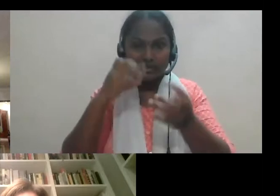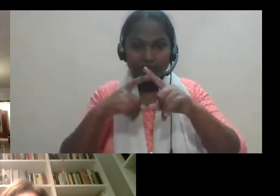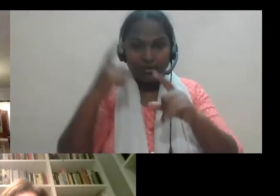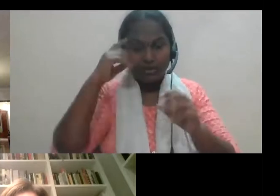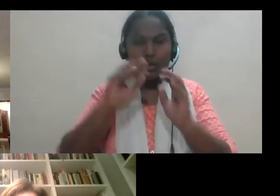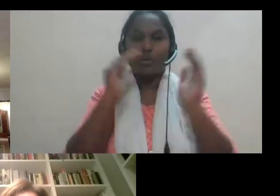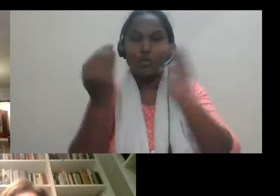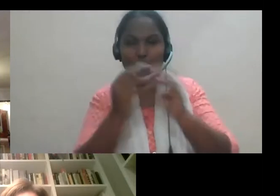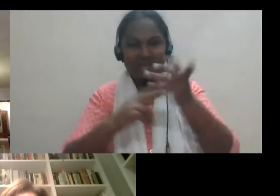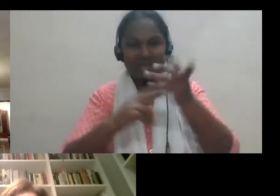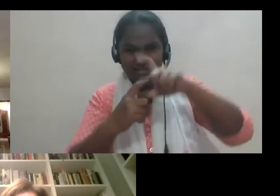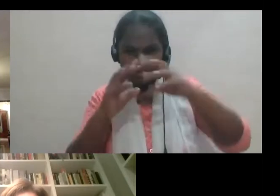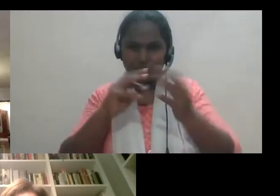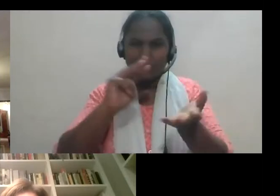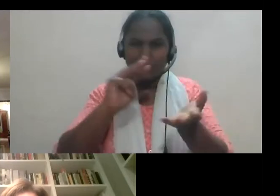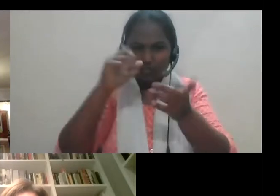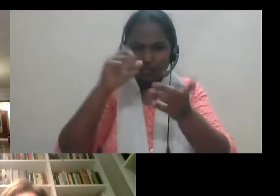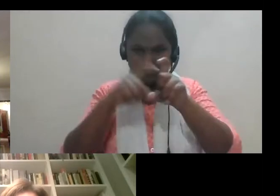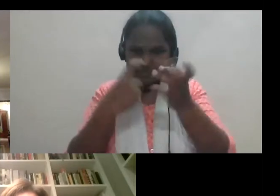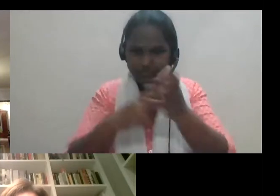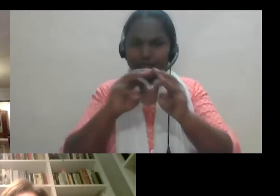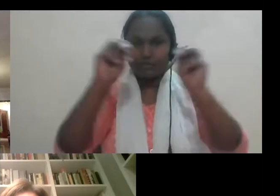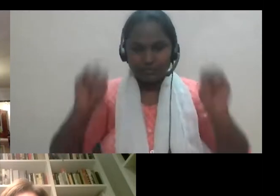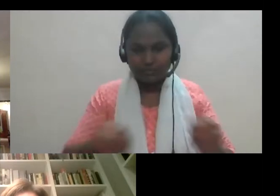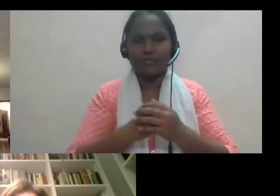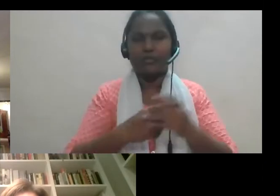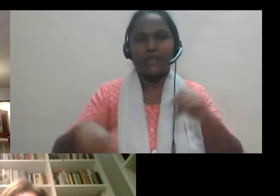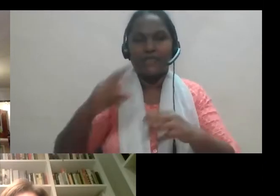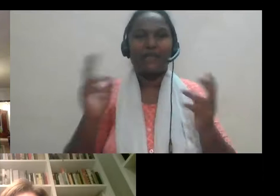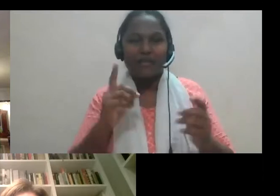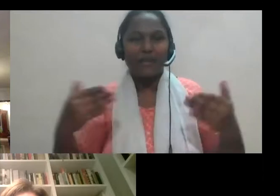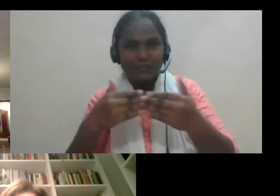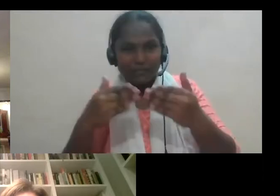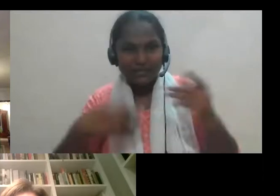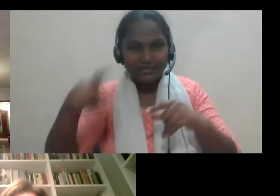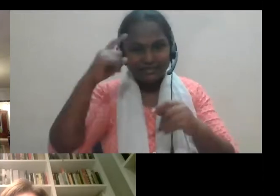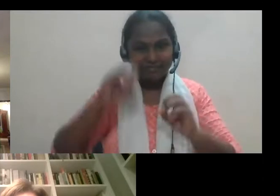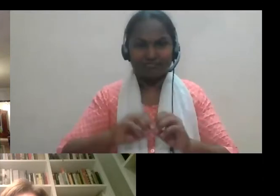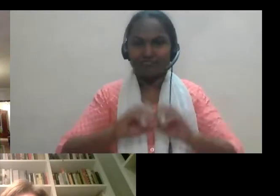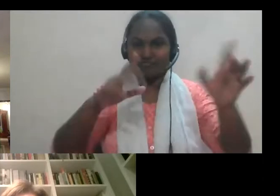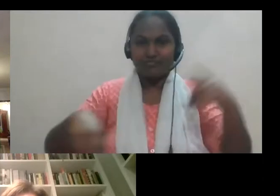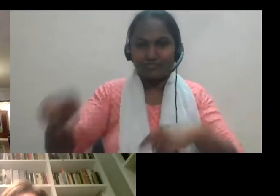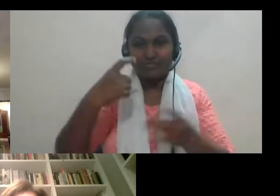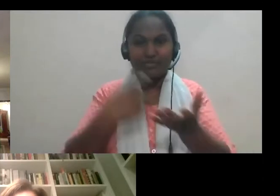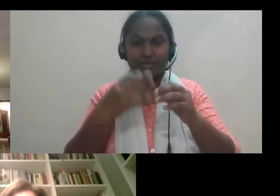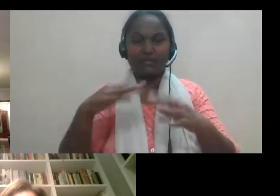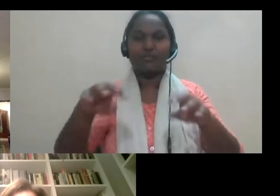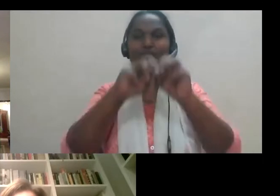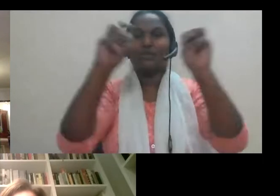global network of modern and contemporary art museums, where she made this riveting presentation on the revival of the